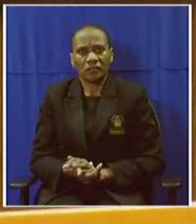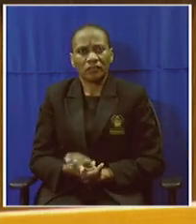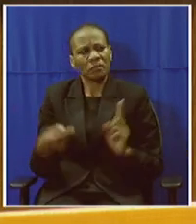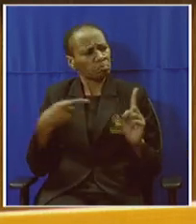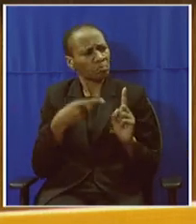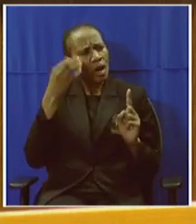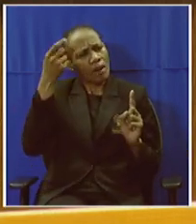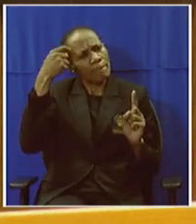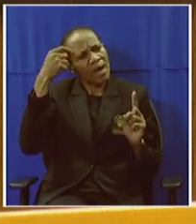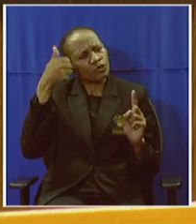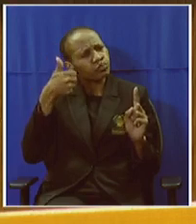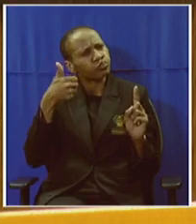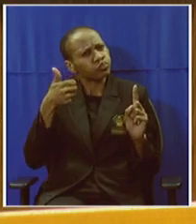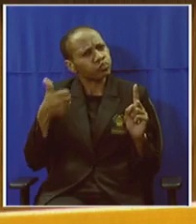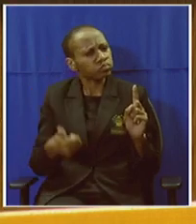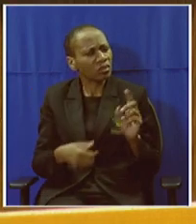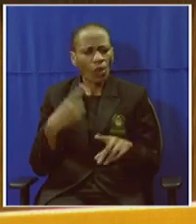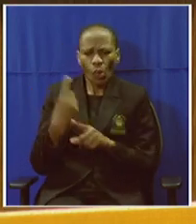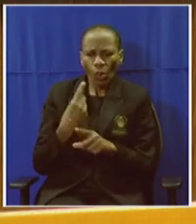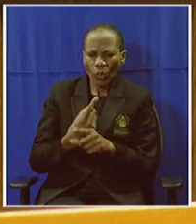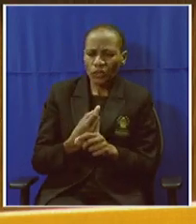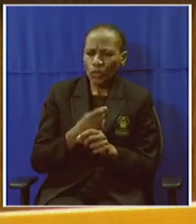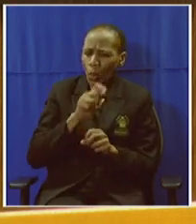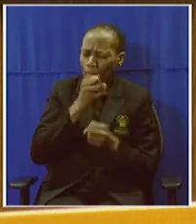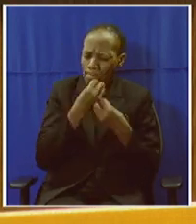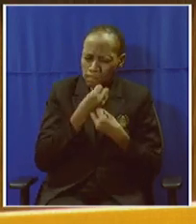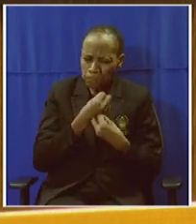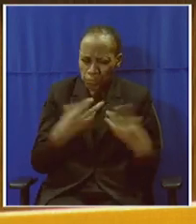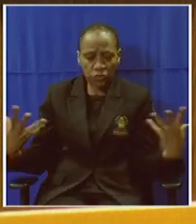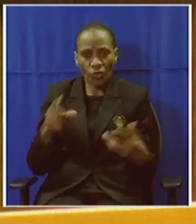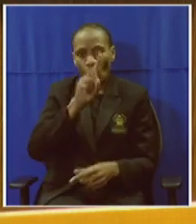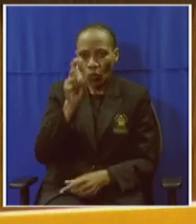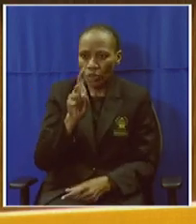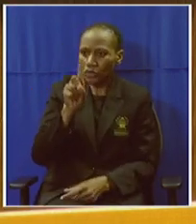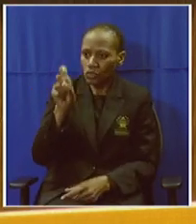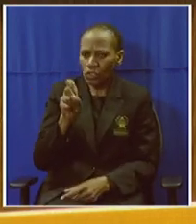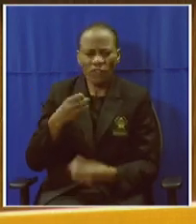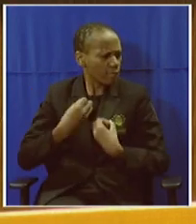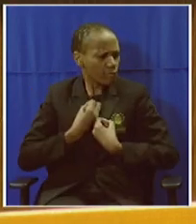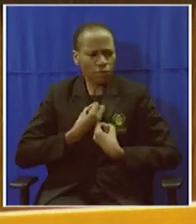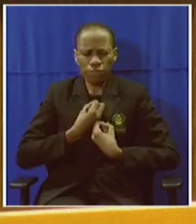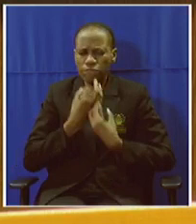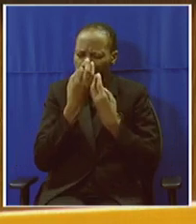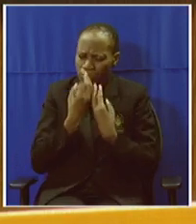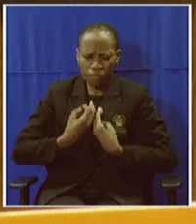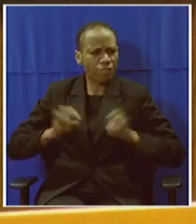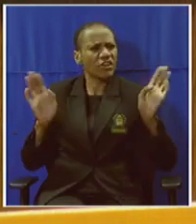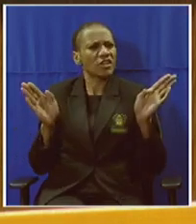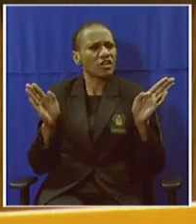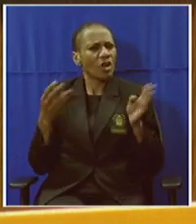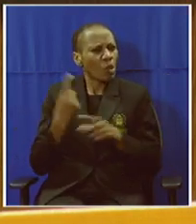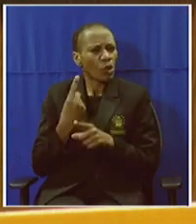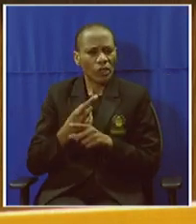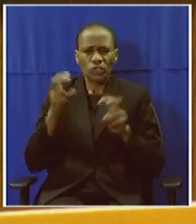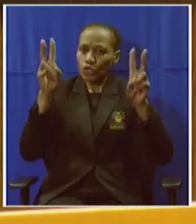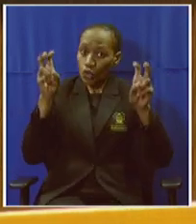mind and how she asked so many questions without being afraid. Almost on every topic she